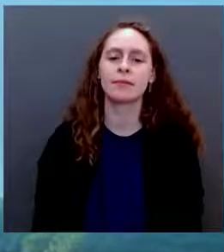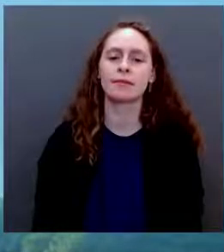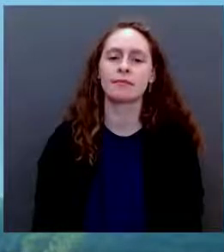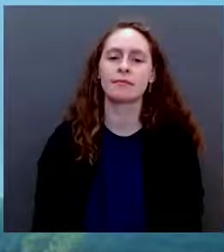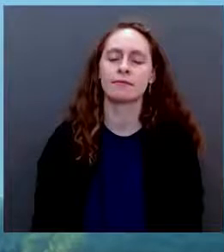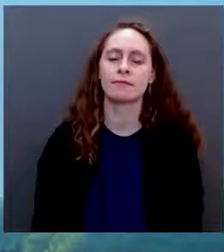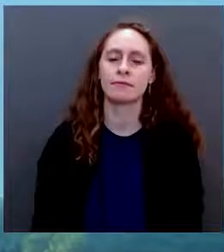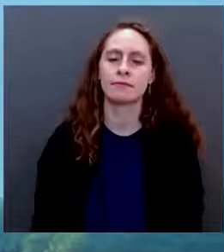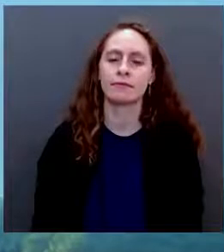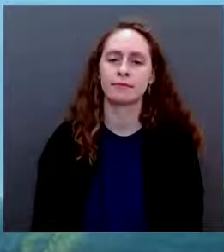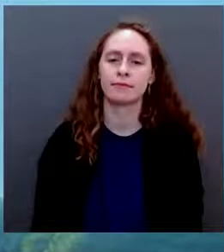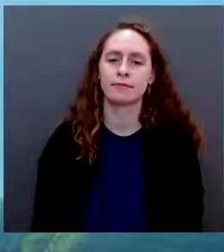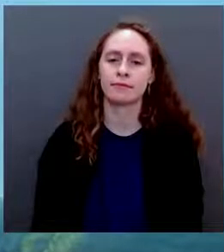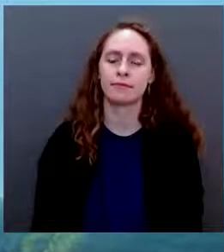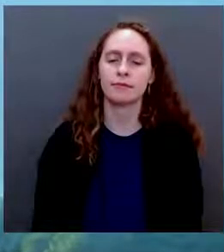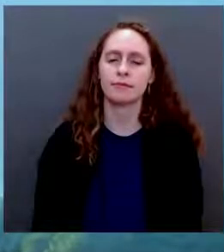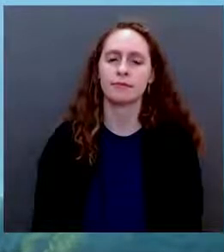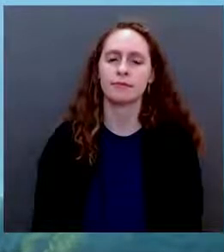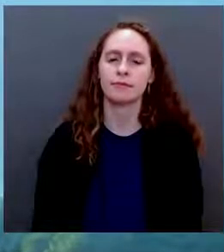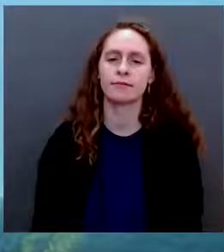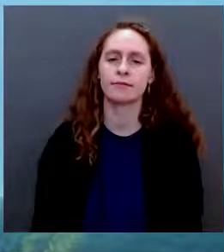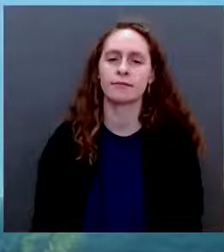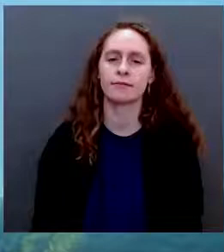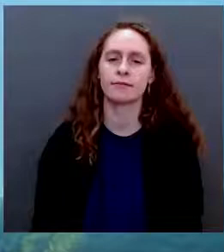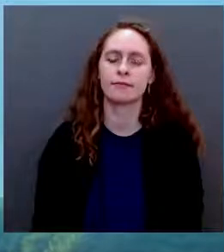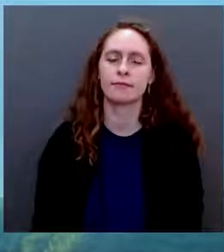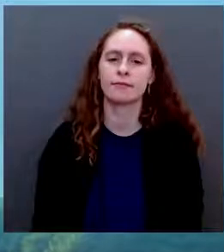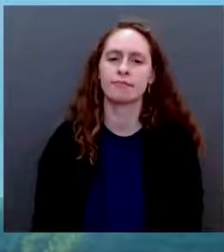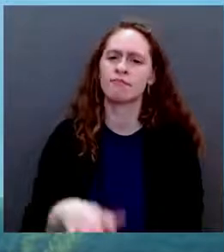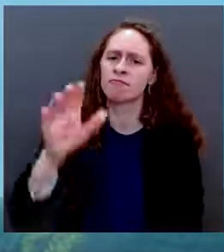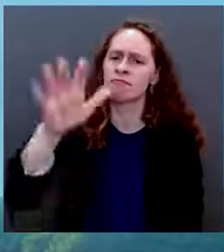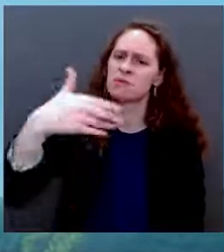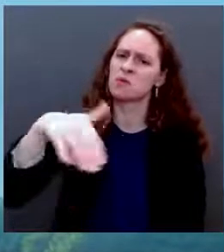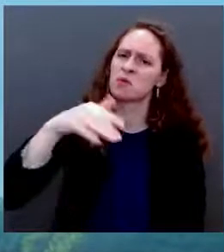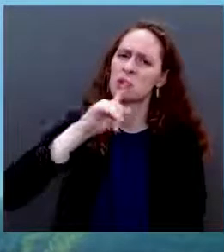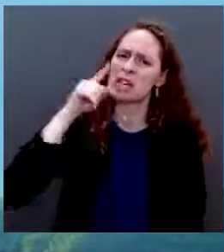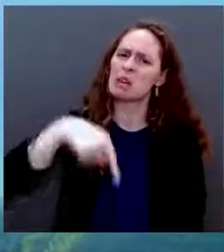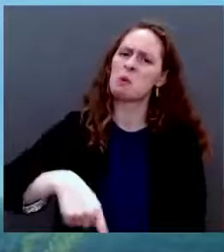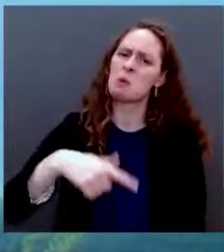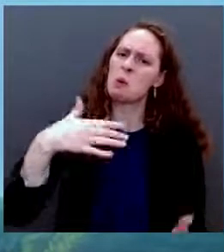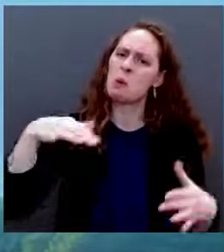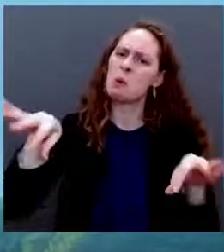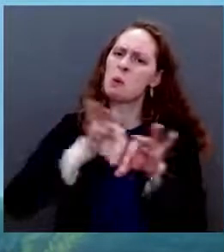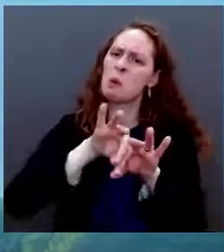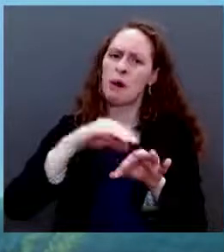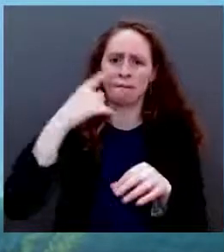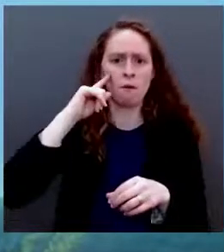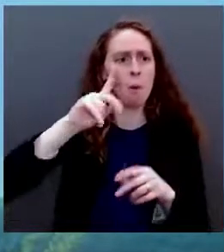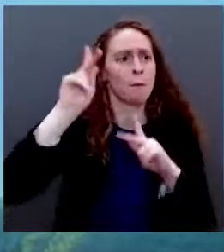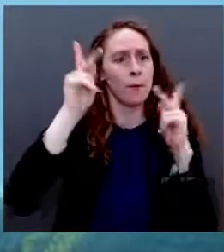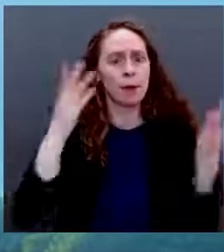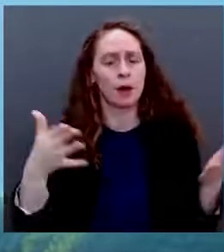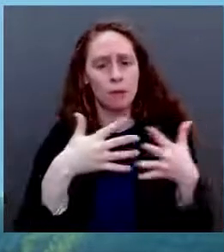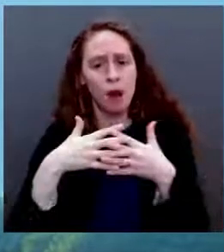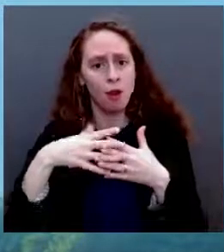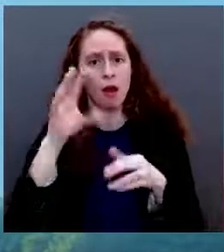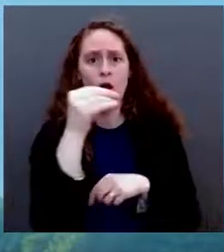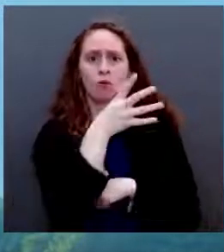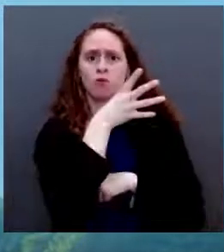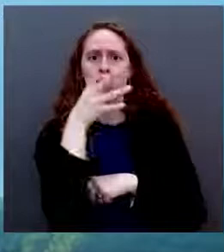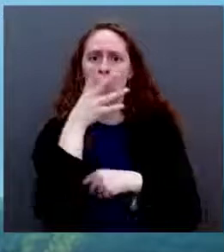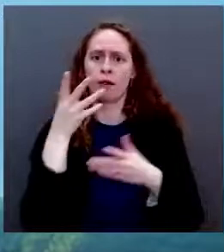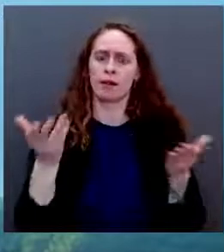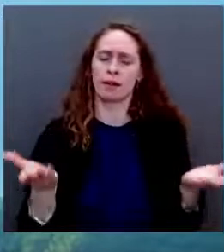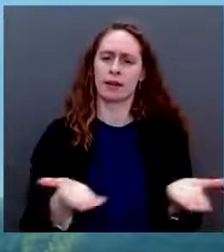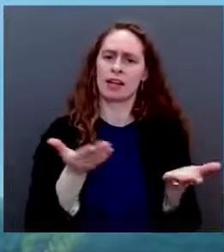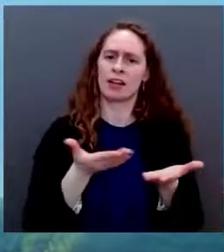critical from two perspectives that he raised. One, the notion of keeping the dollars in the rural communities where the dollars are being and the